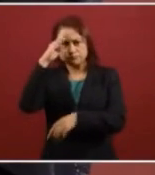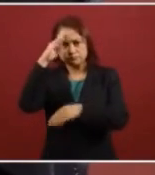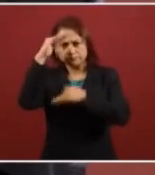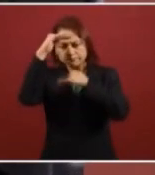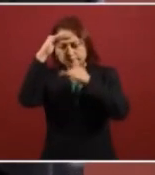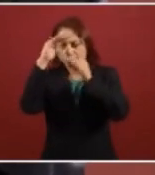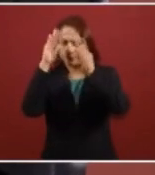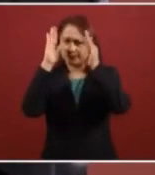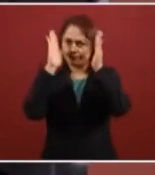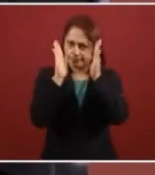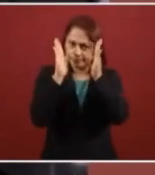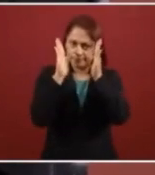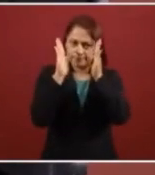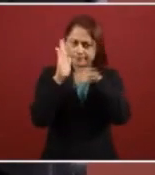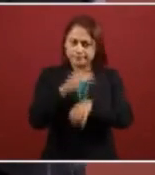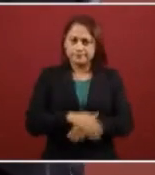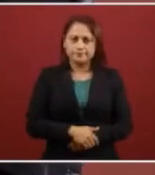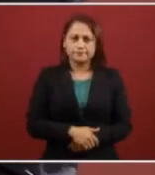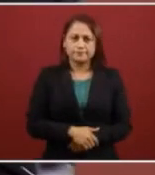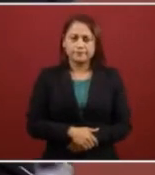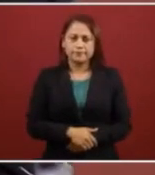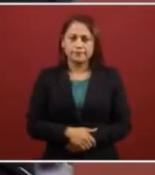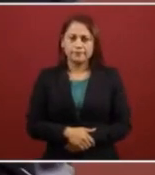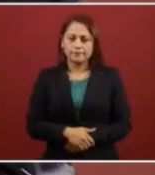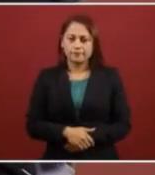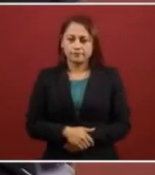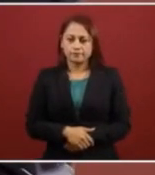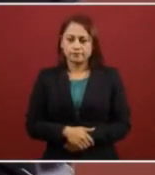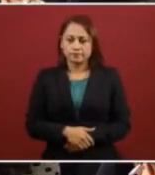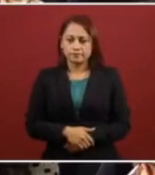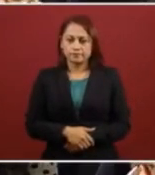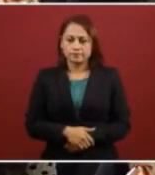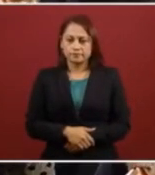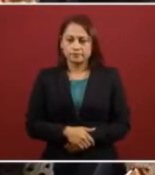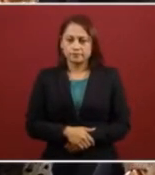Ni cuando not even